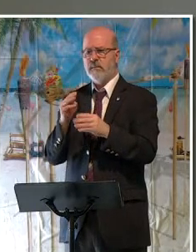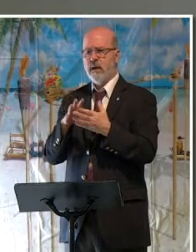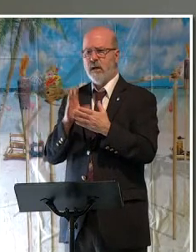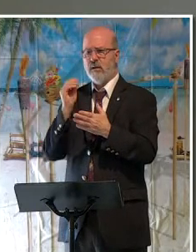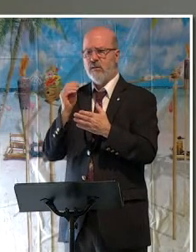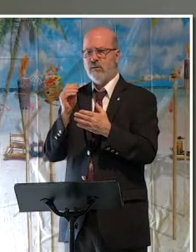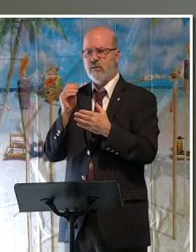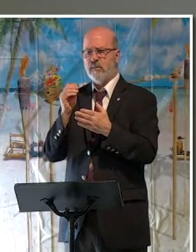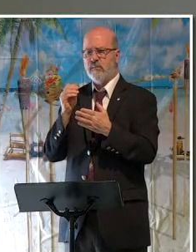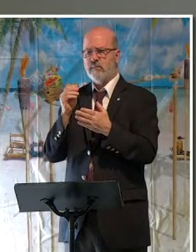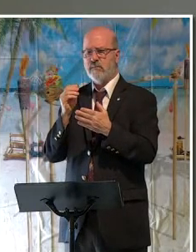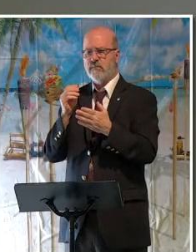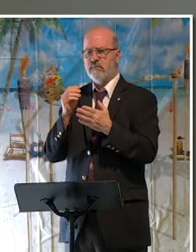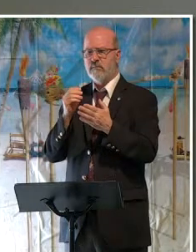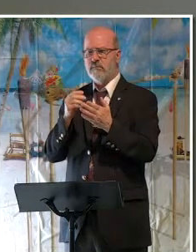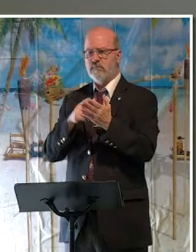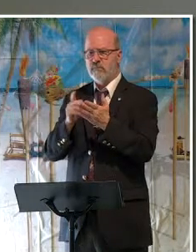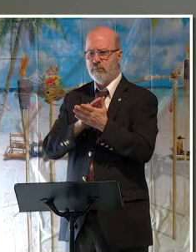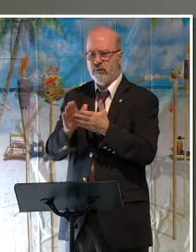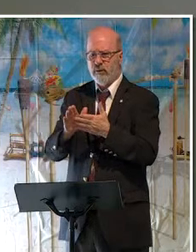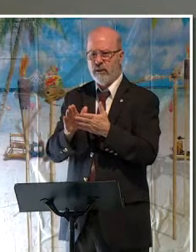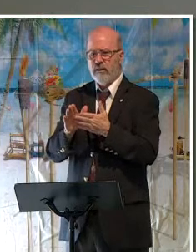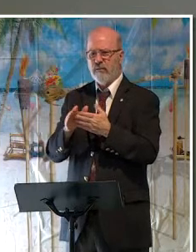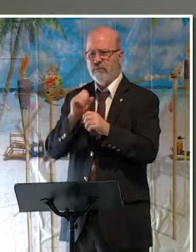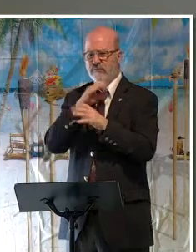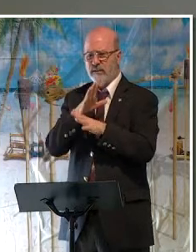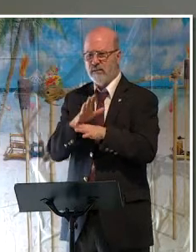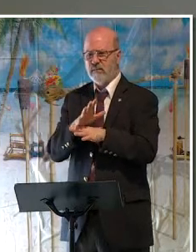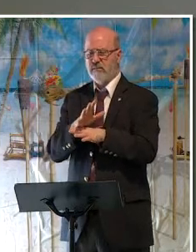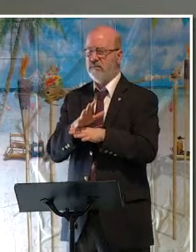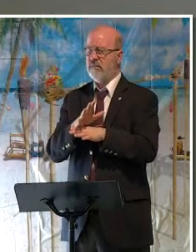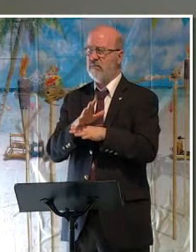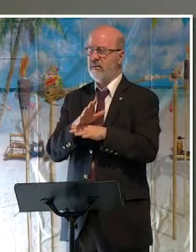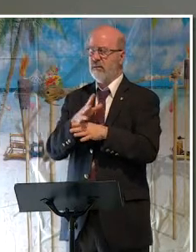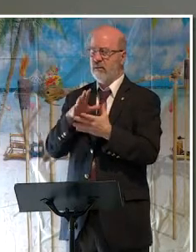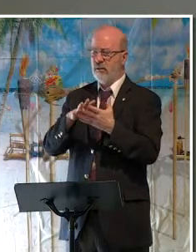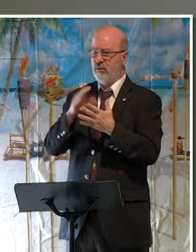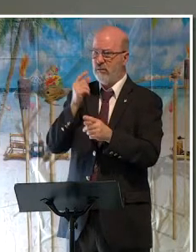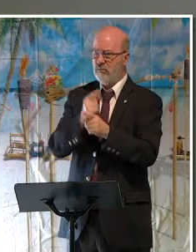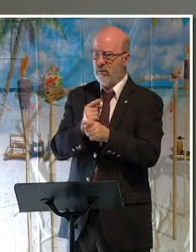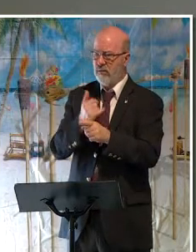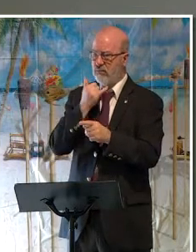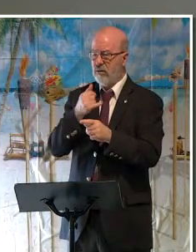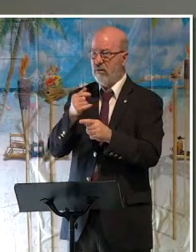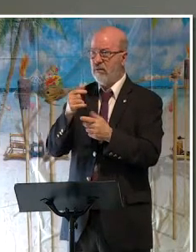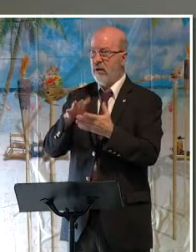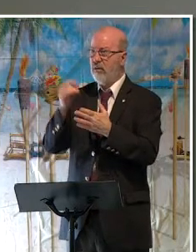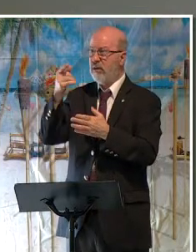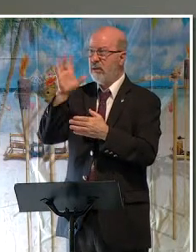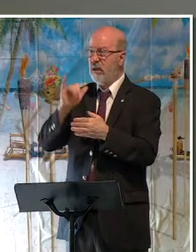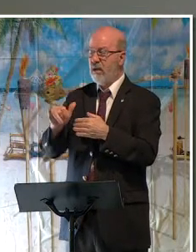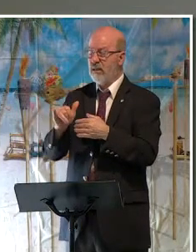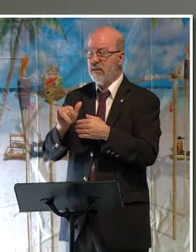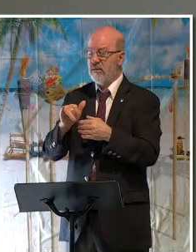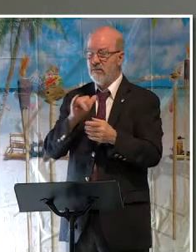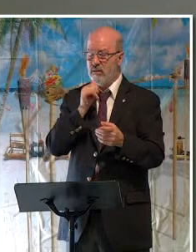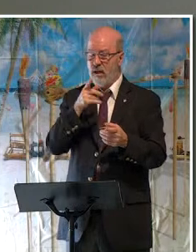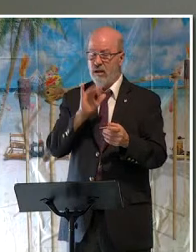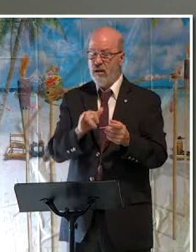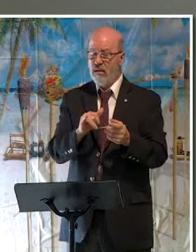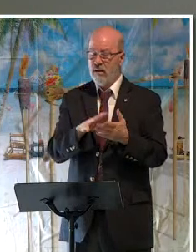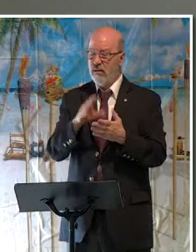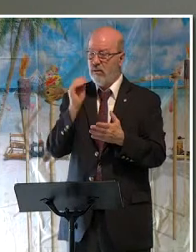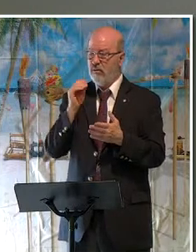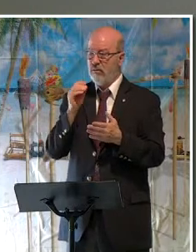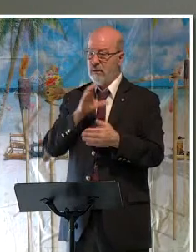learning morality or immorality? Are they learning decency or indecency? Are they learning godliness or ungodliness? Are